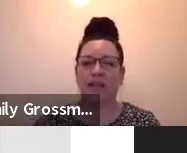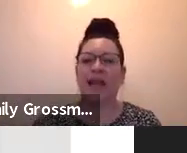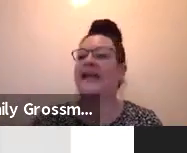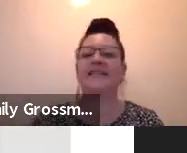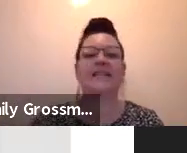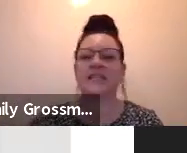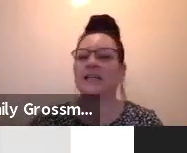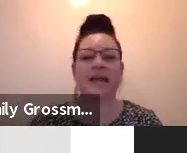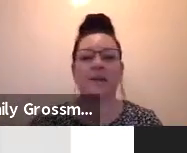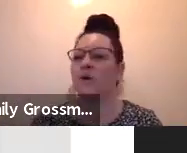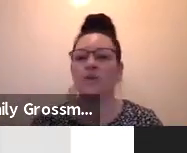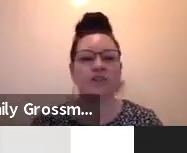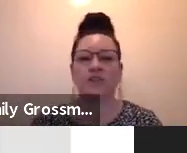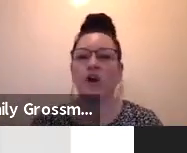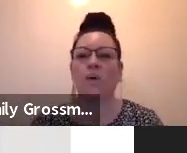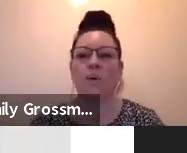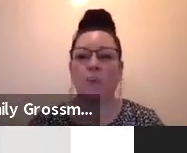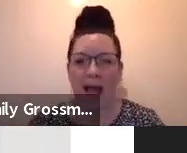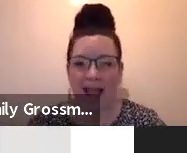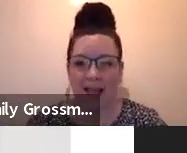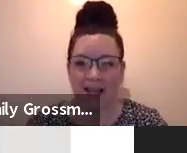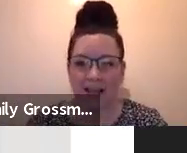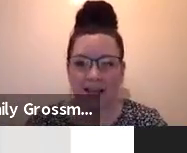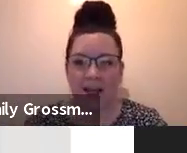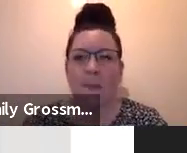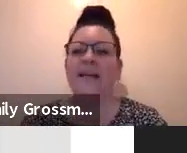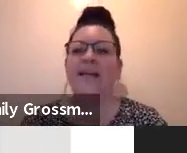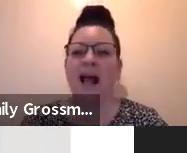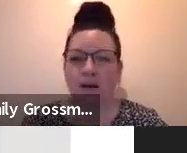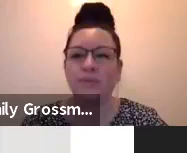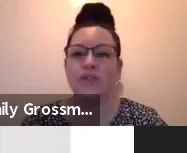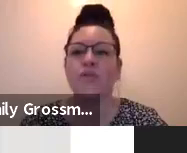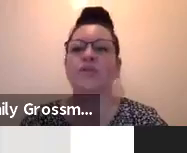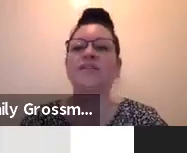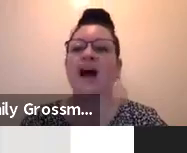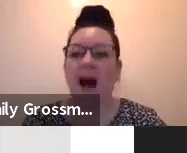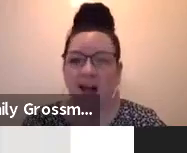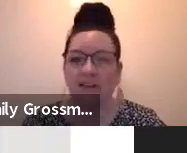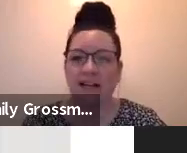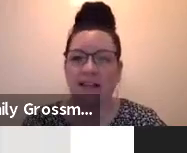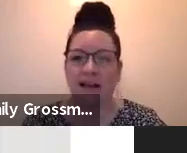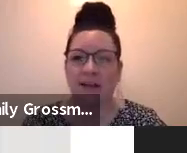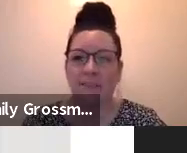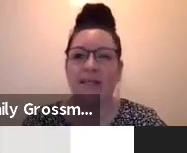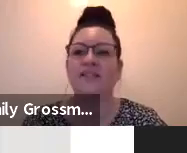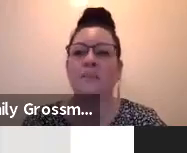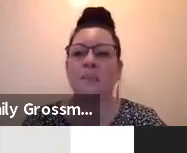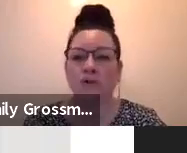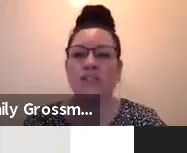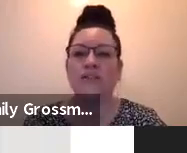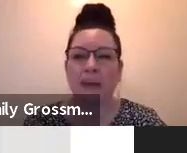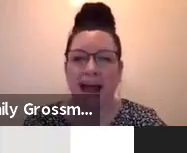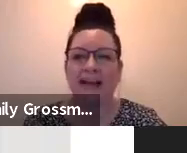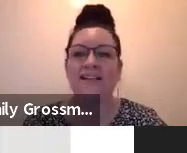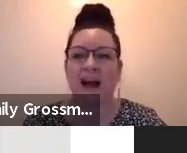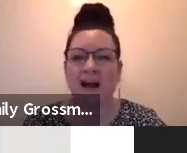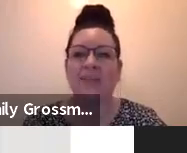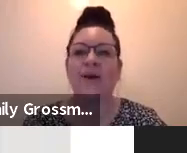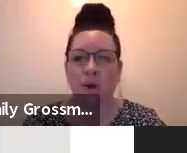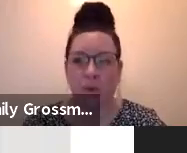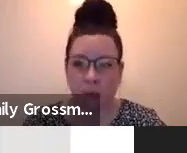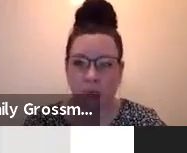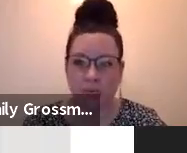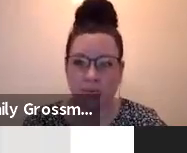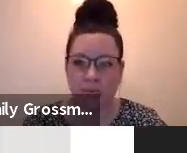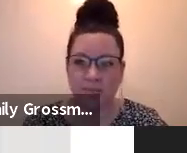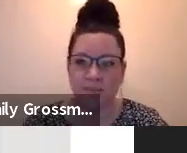faster. It doesn't make emotions go away, but it helps you to tolerate them because emotions pass on